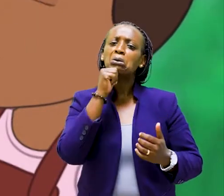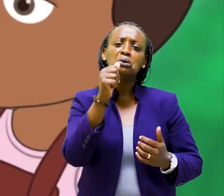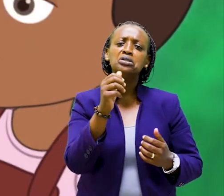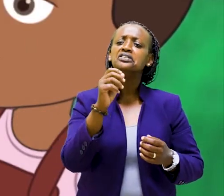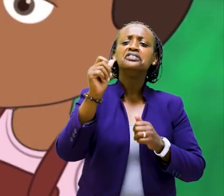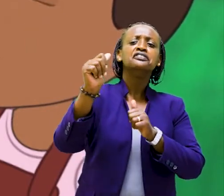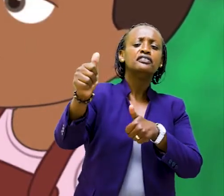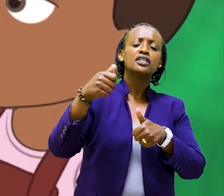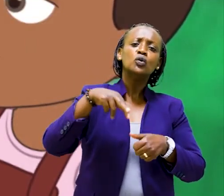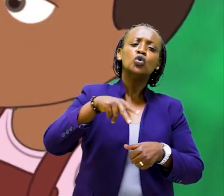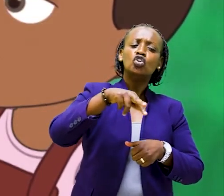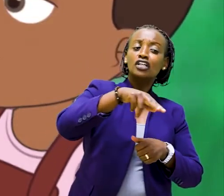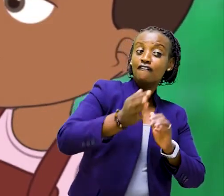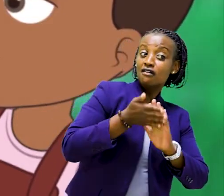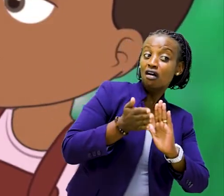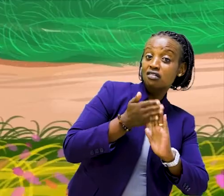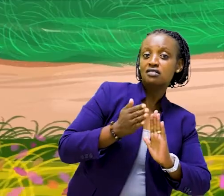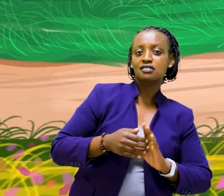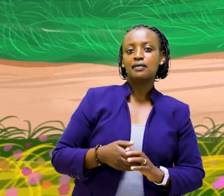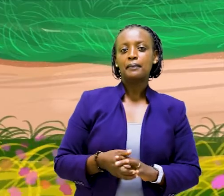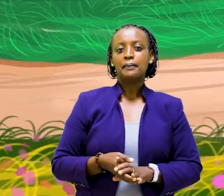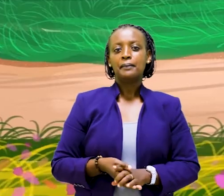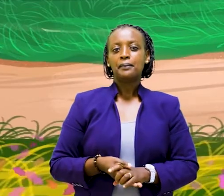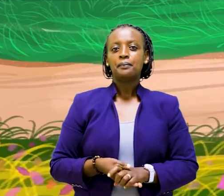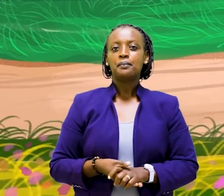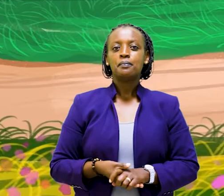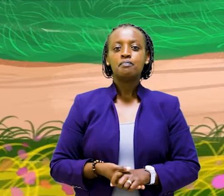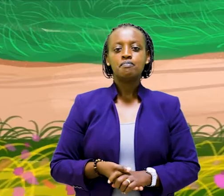not far. Let's walk faster.